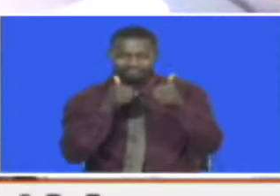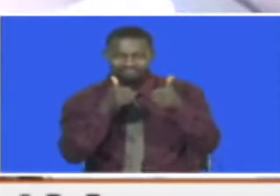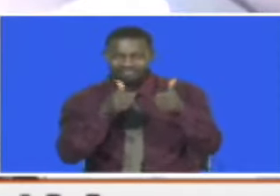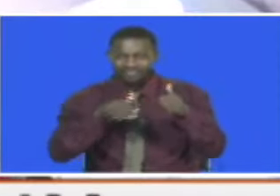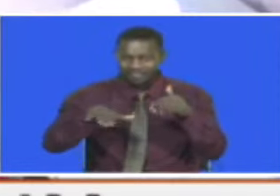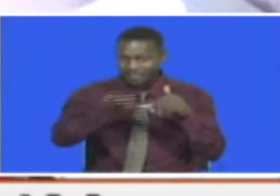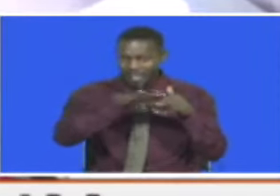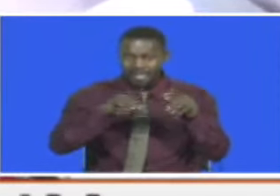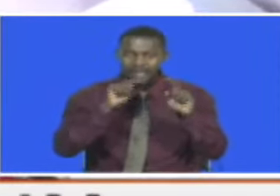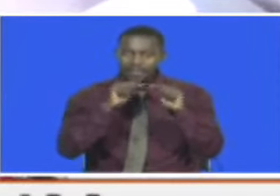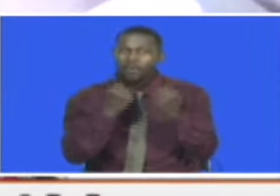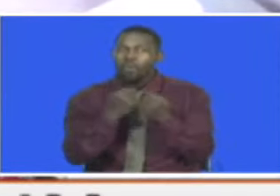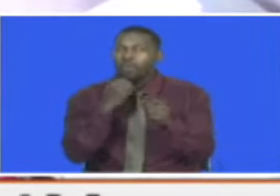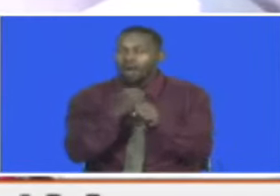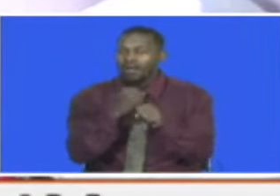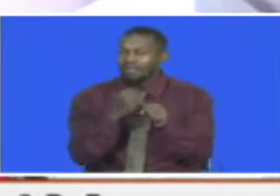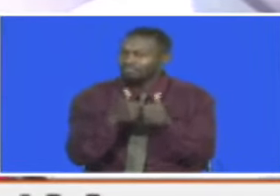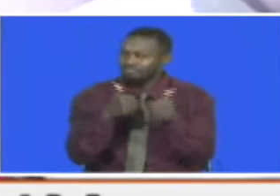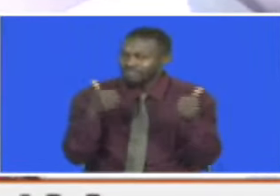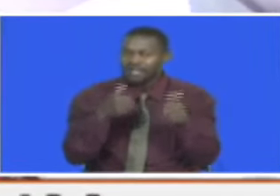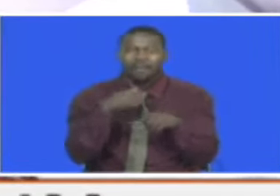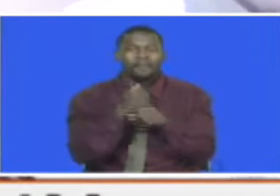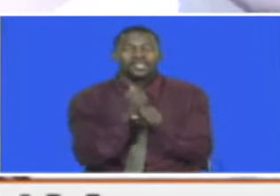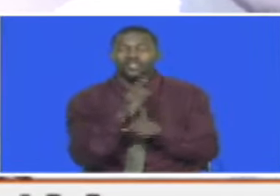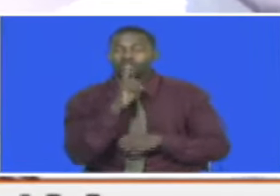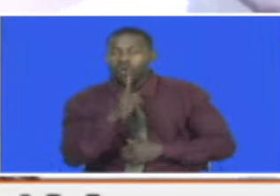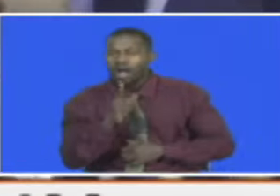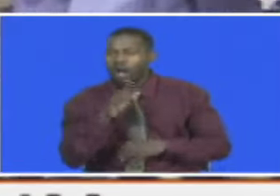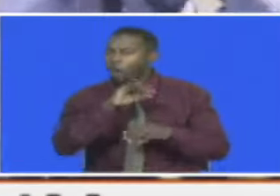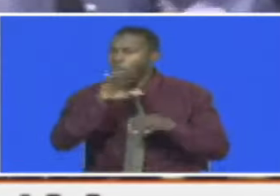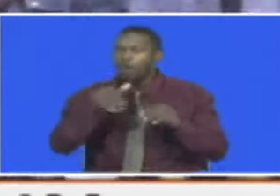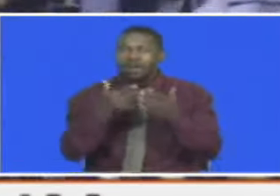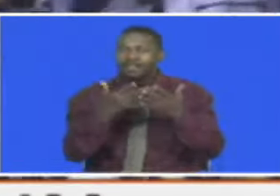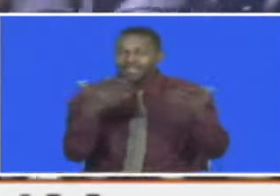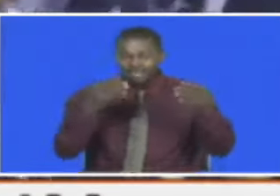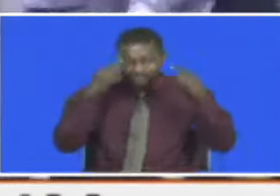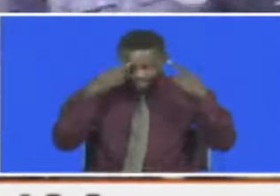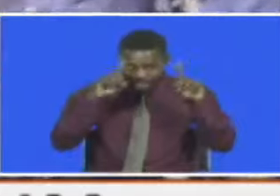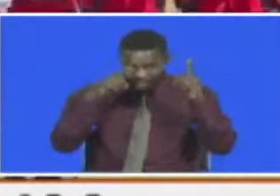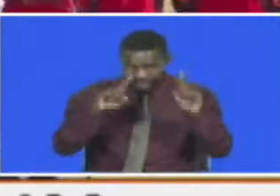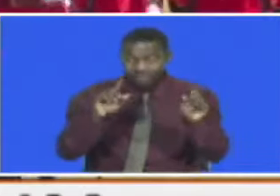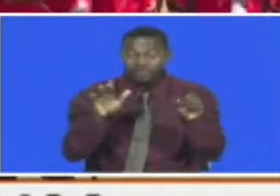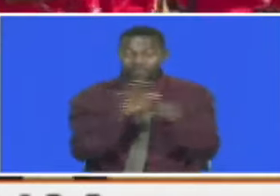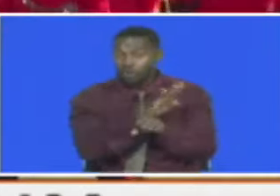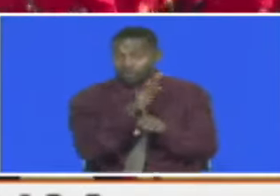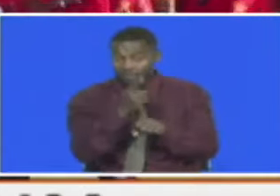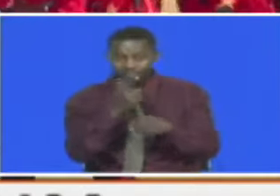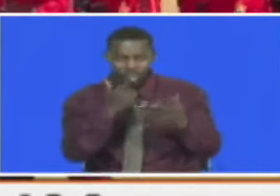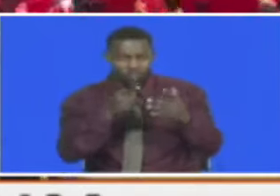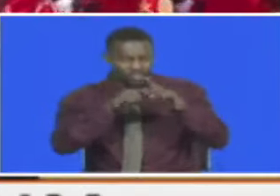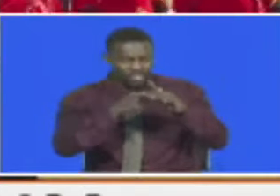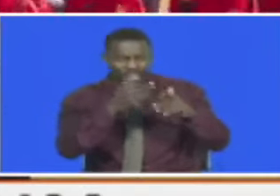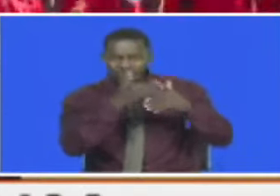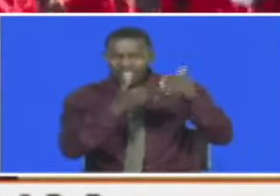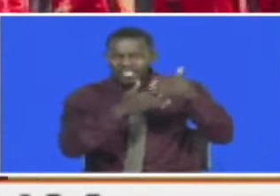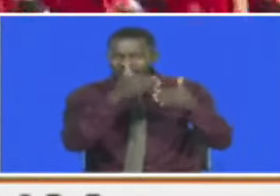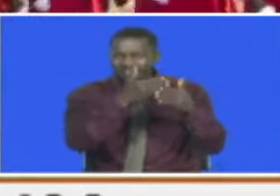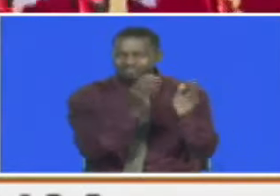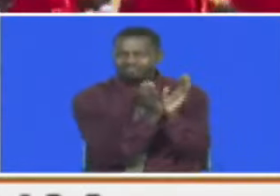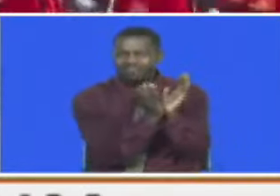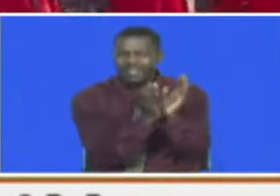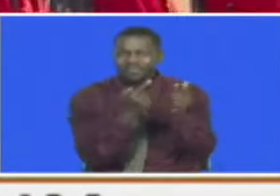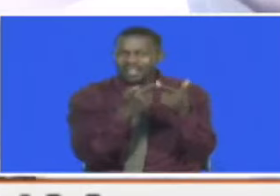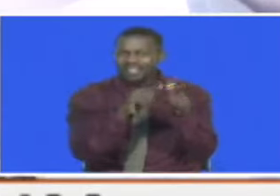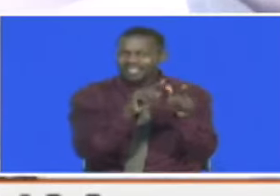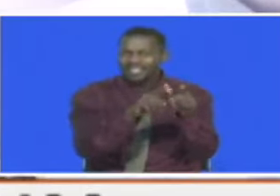has worked really hard to ensure that this becomes a reality. When we began, the stadium was just beginning